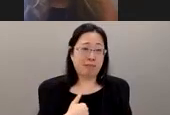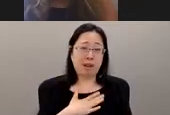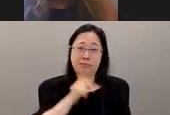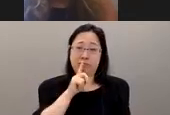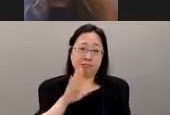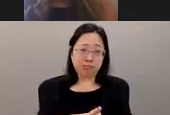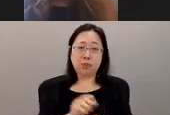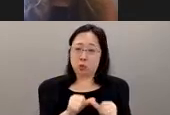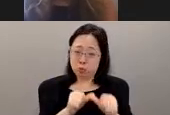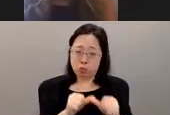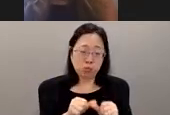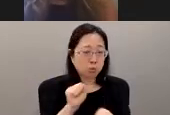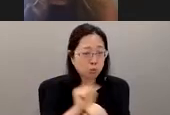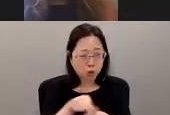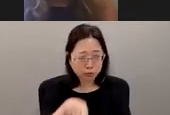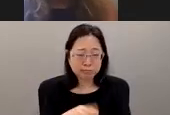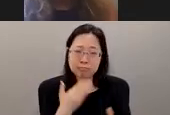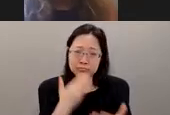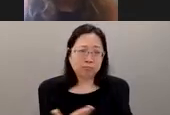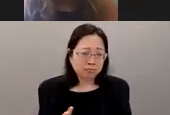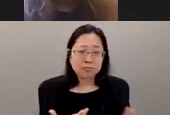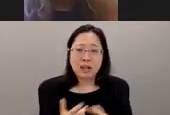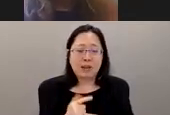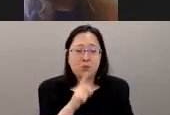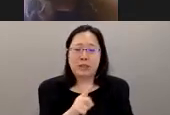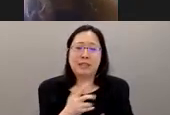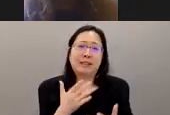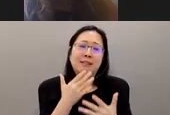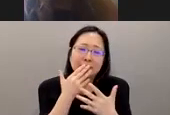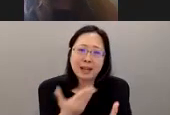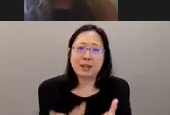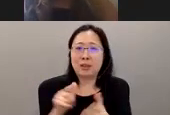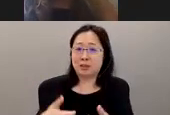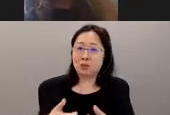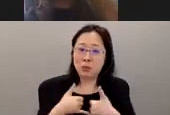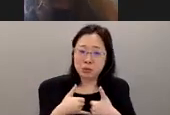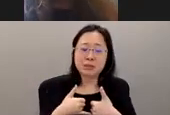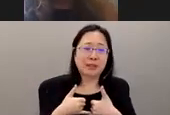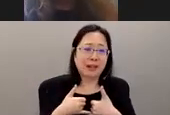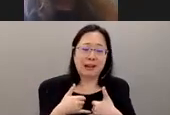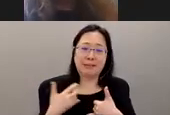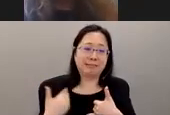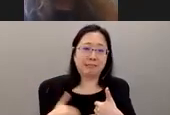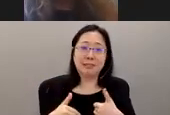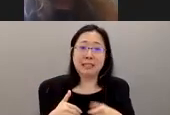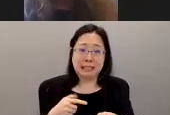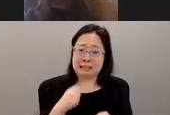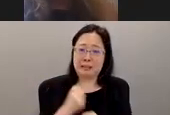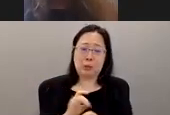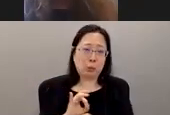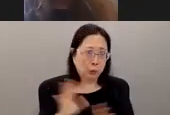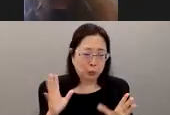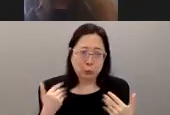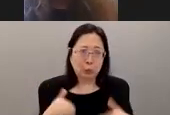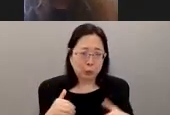this good work. And I'm just, from the bottom of my heart, I want to thank you. And it's been a very difficult year. And I want to